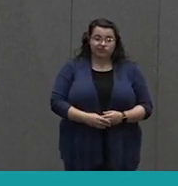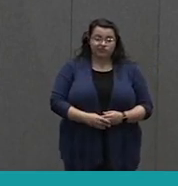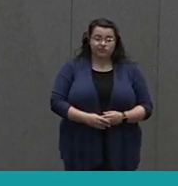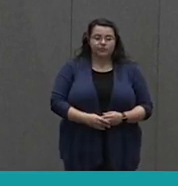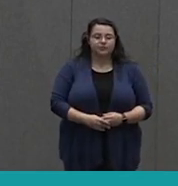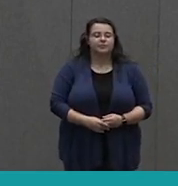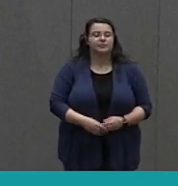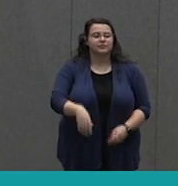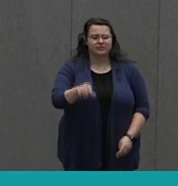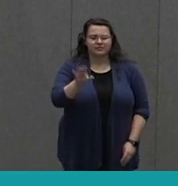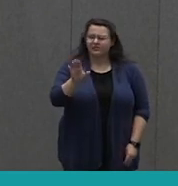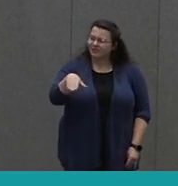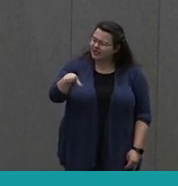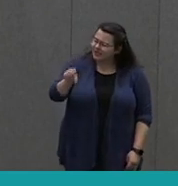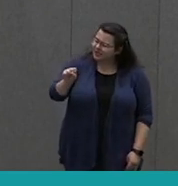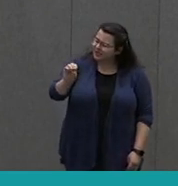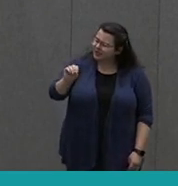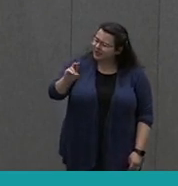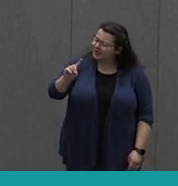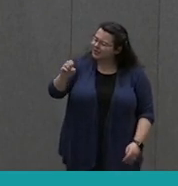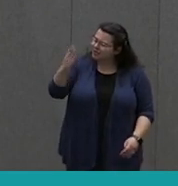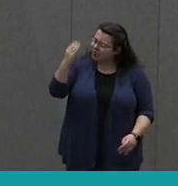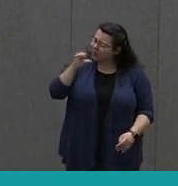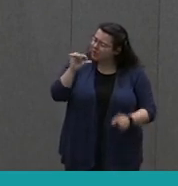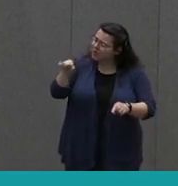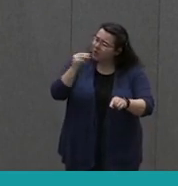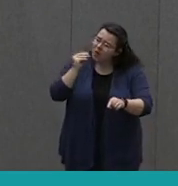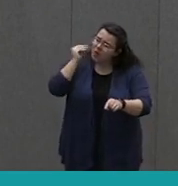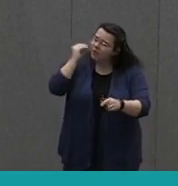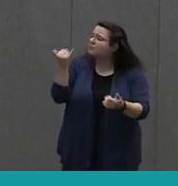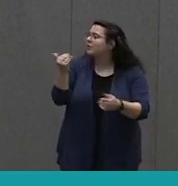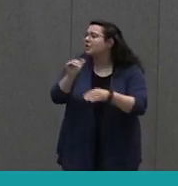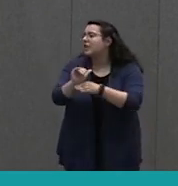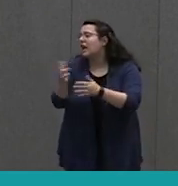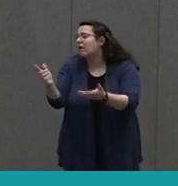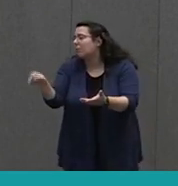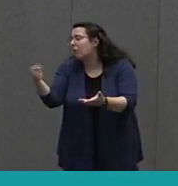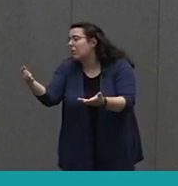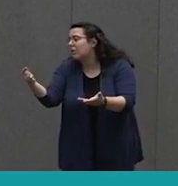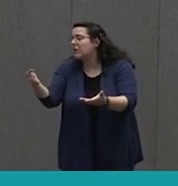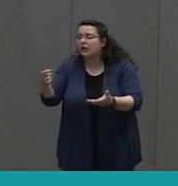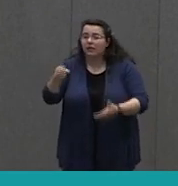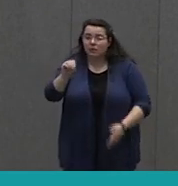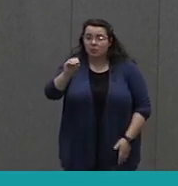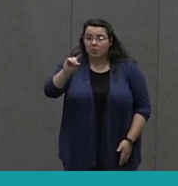Hare. "I think so," said Smudge.